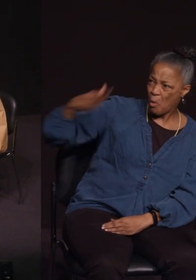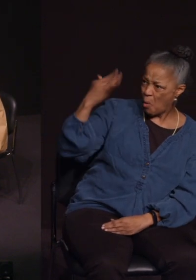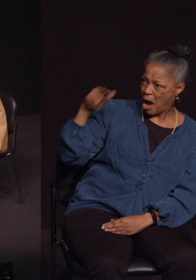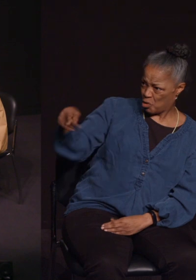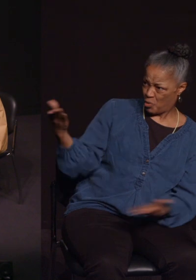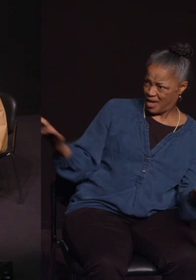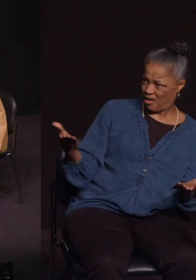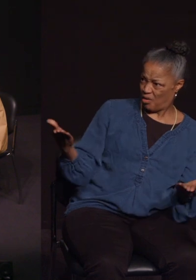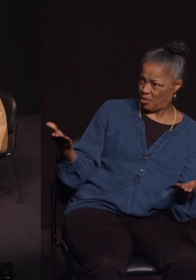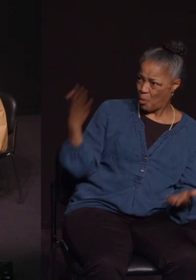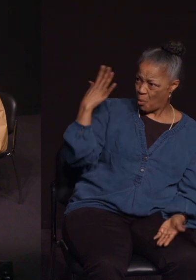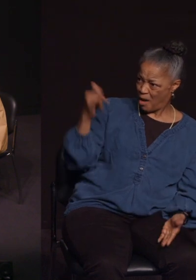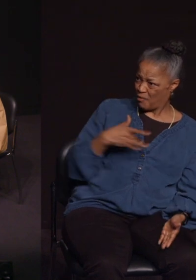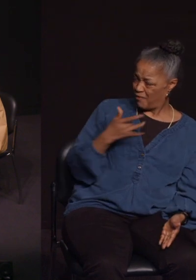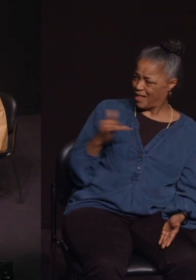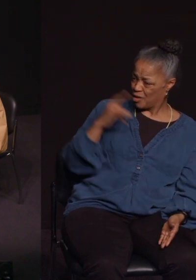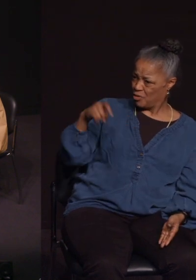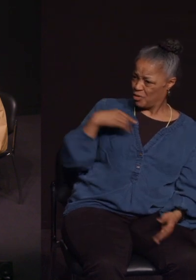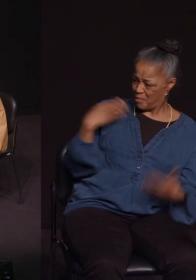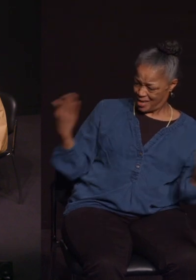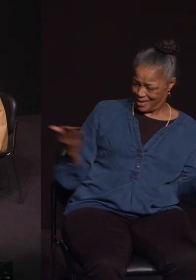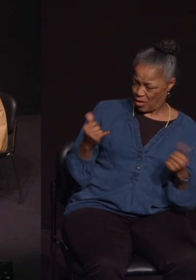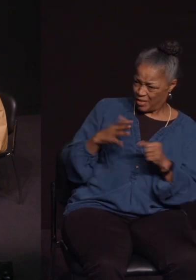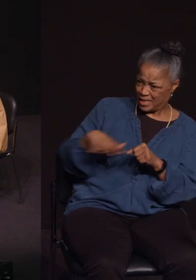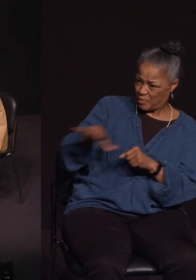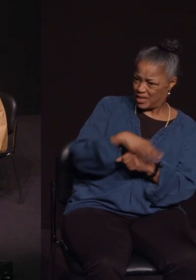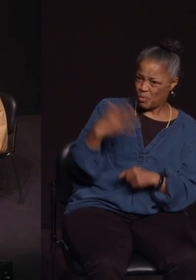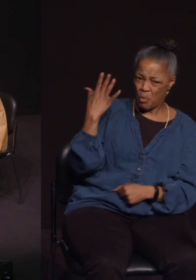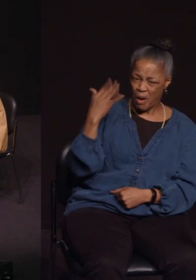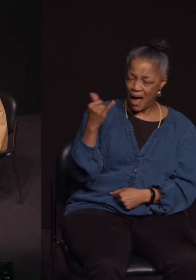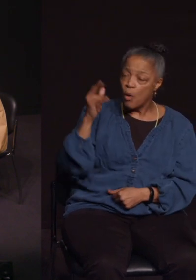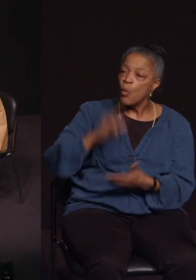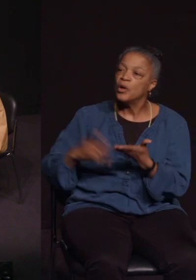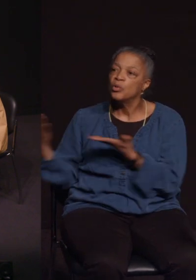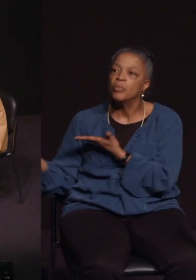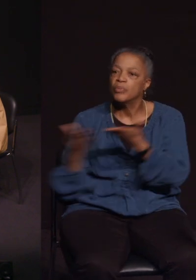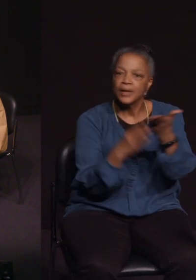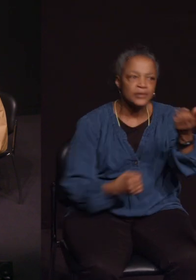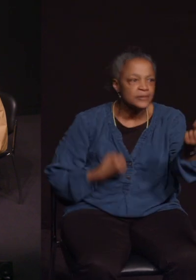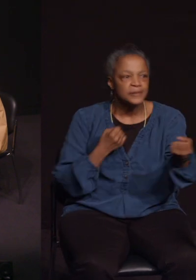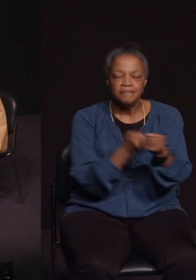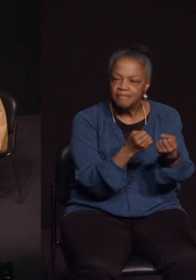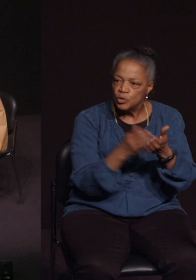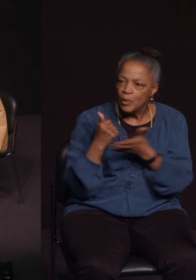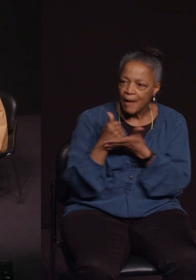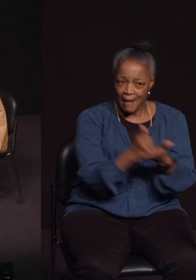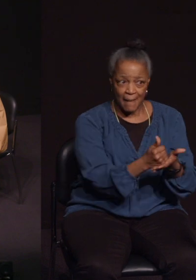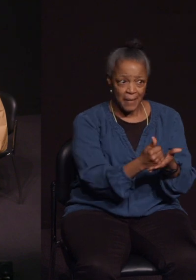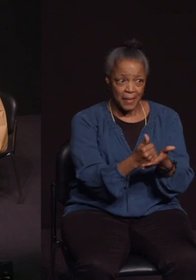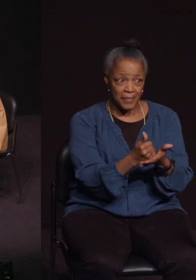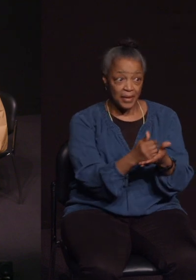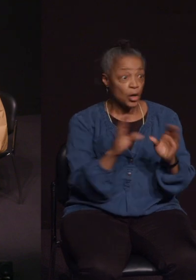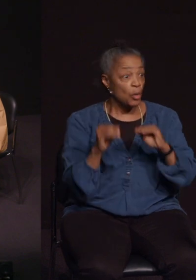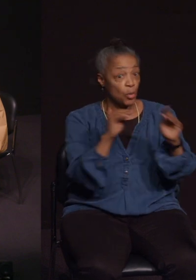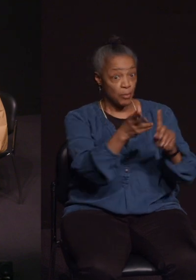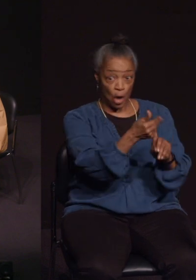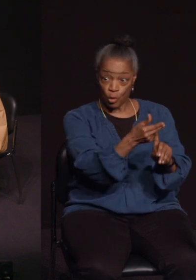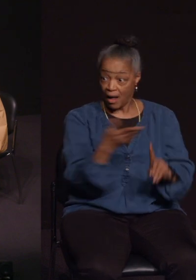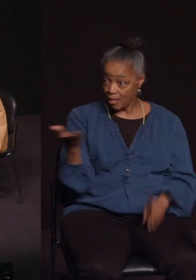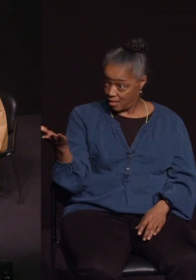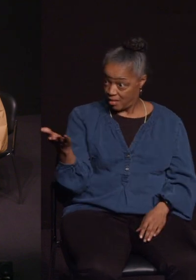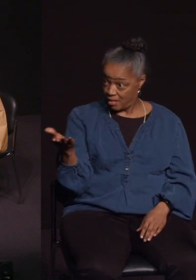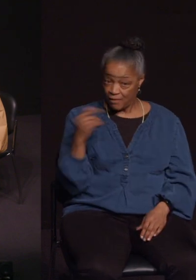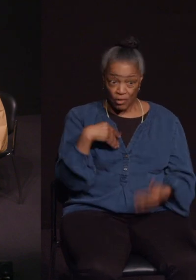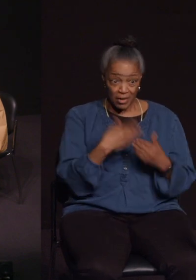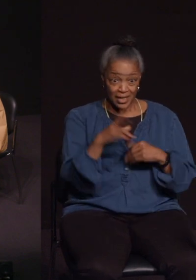here? Why do you feel like you need to be in this space? What can you bring to this space to help? You finna put them in a hotel for the